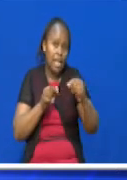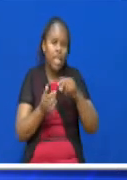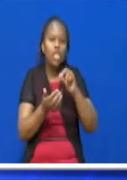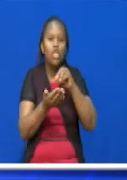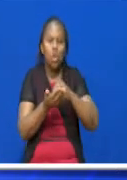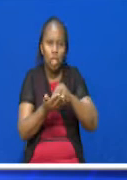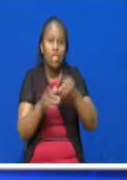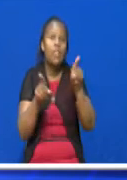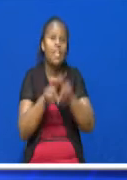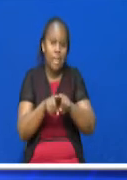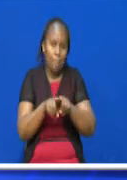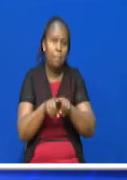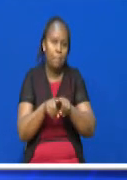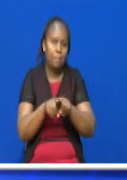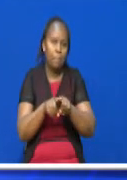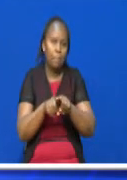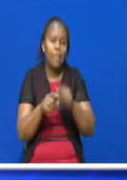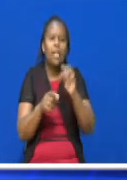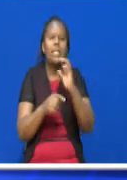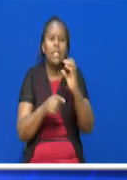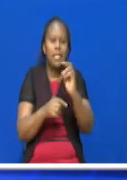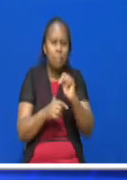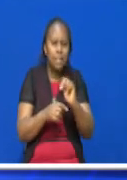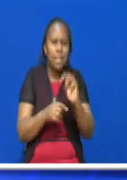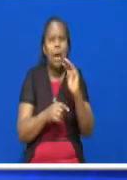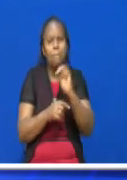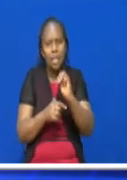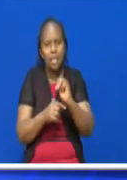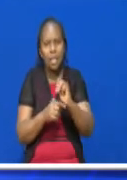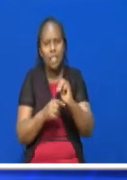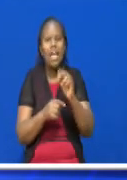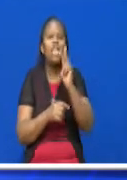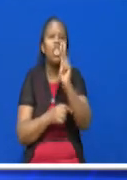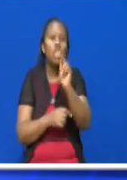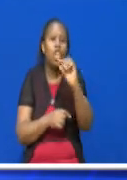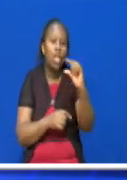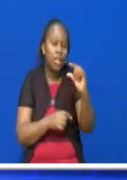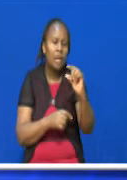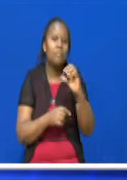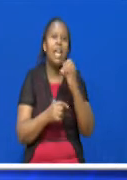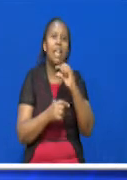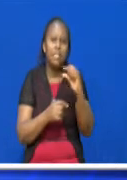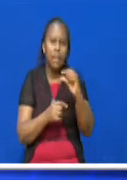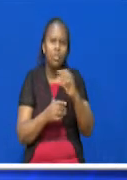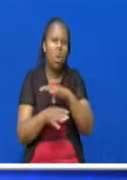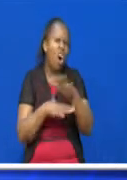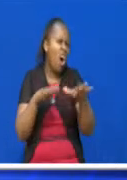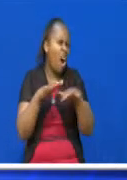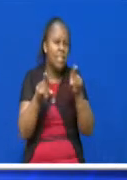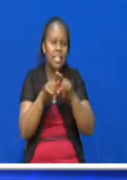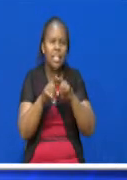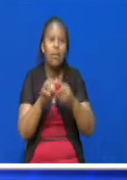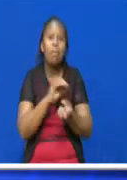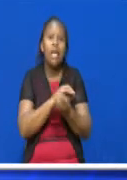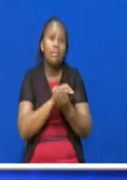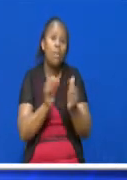of measuring, from centimeters to meters, to inches, to kilograms and grams. All that will be explained